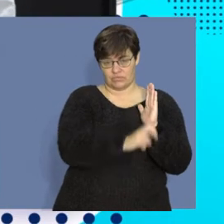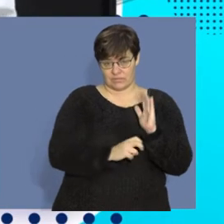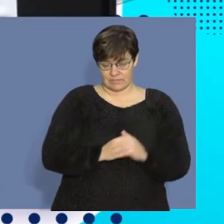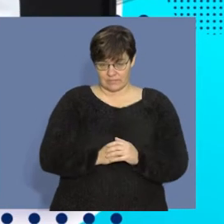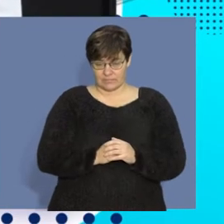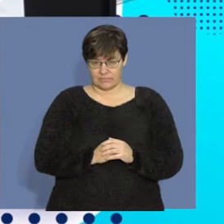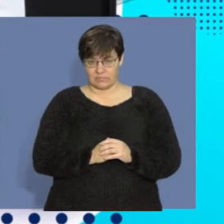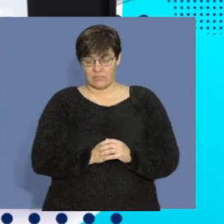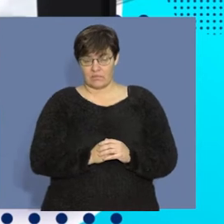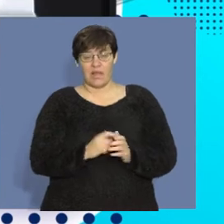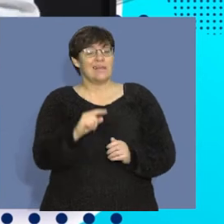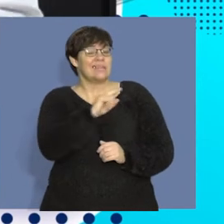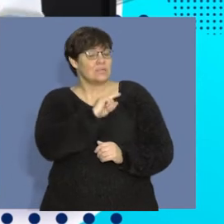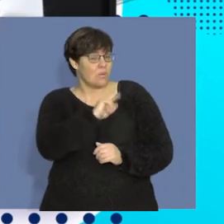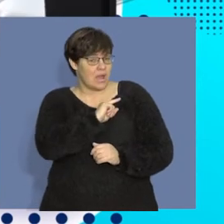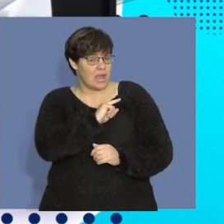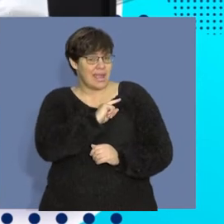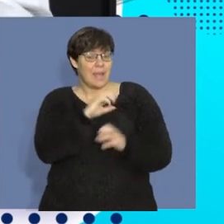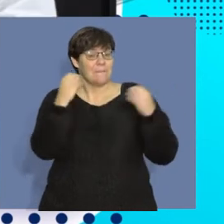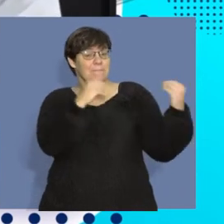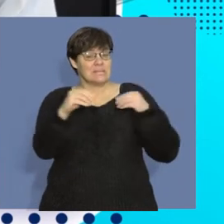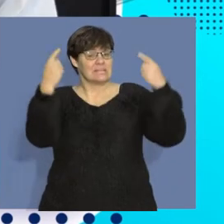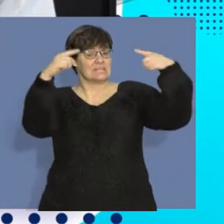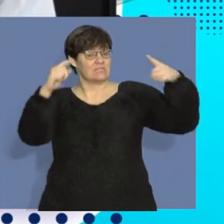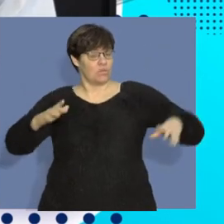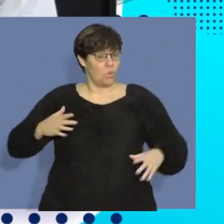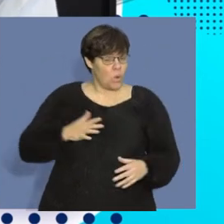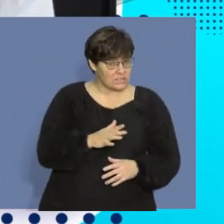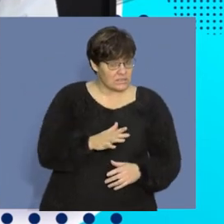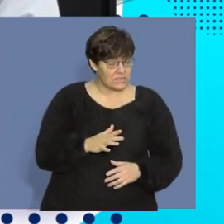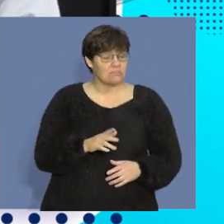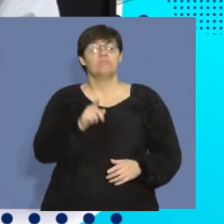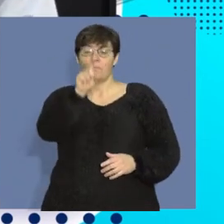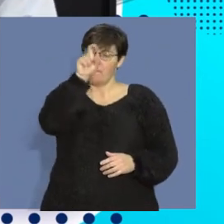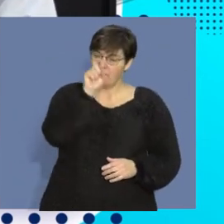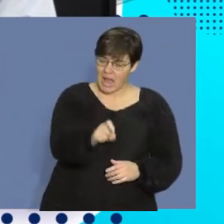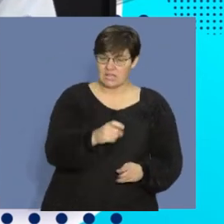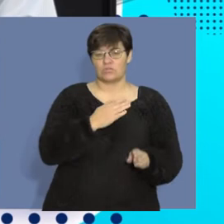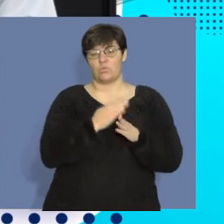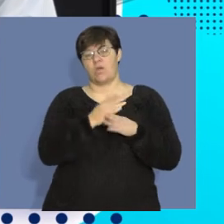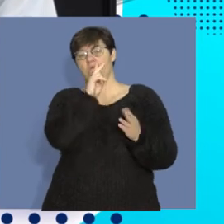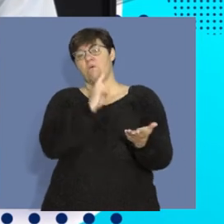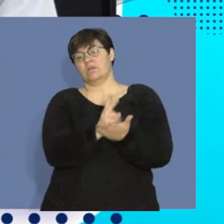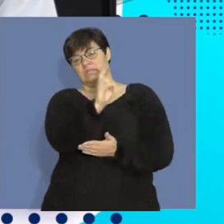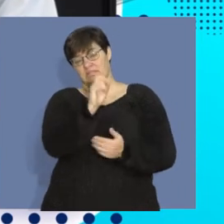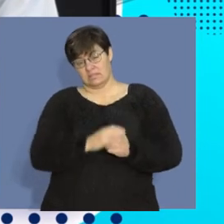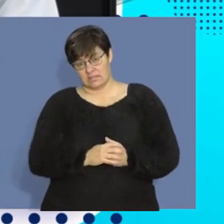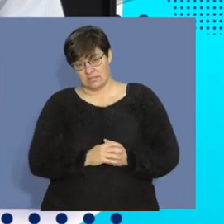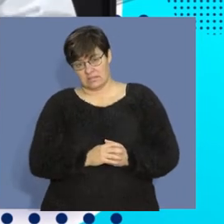It is fundamental to success in any business that we are honest in our